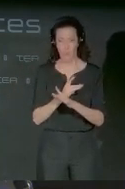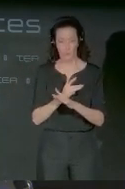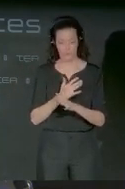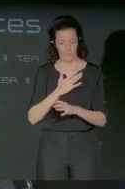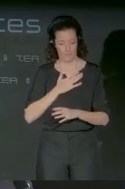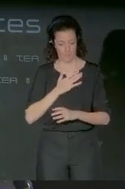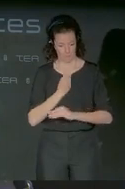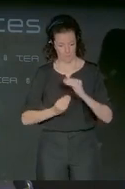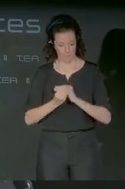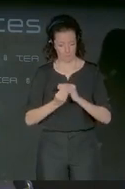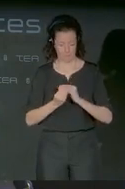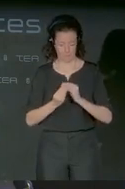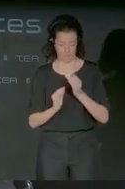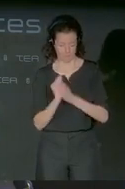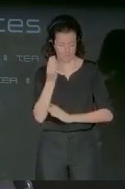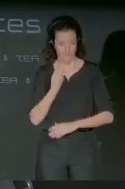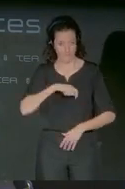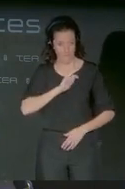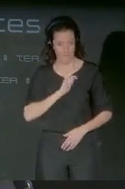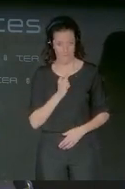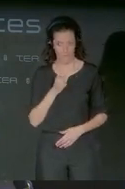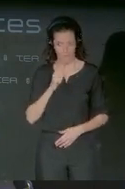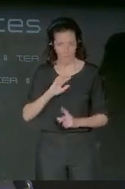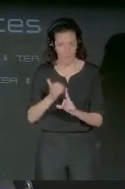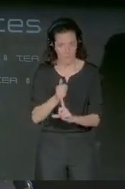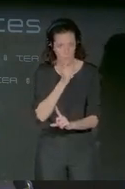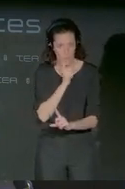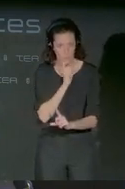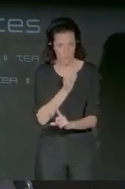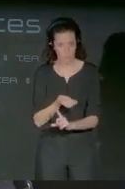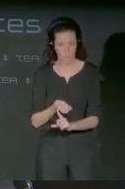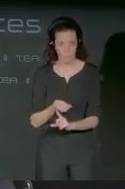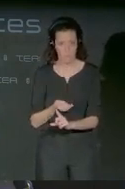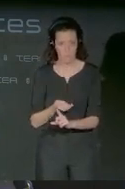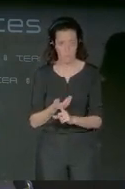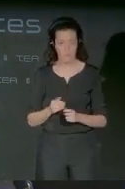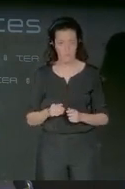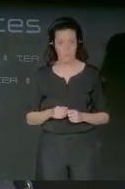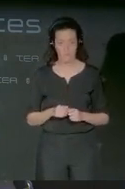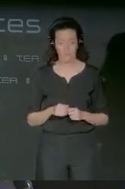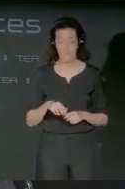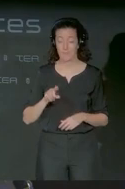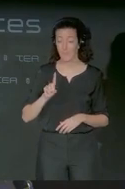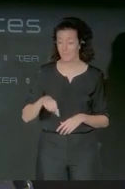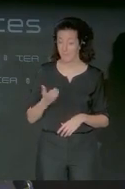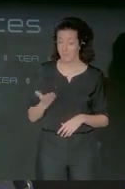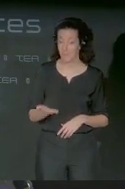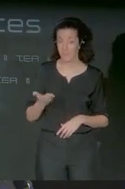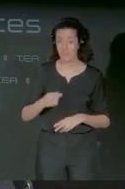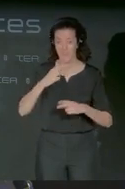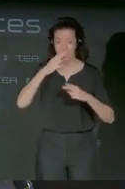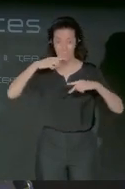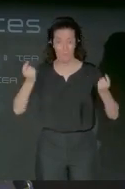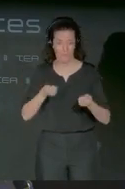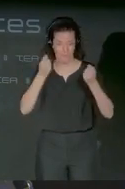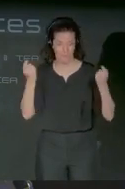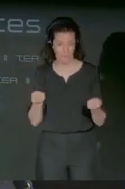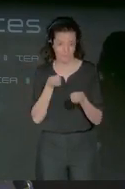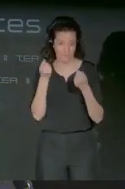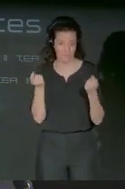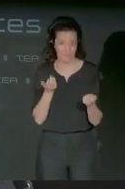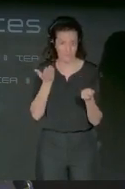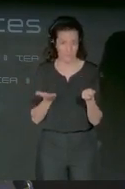other hand, we have to also start investing on the marketing. Like, it's the biggest marketing budget at the moment for mobile